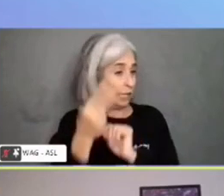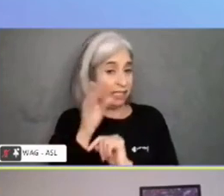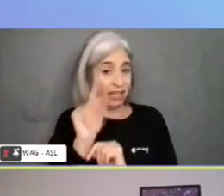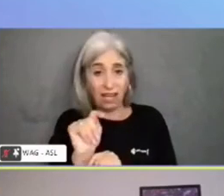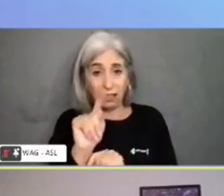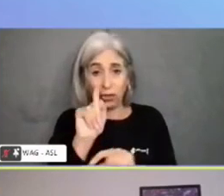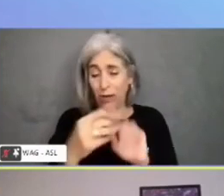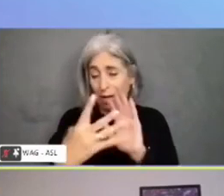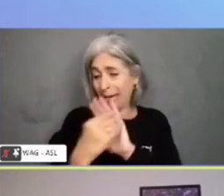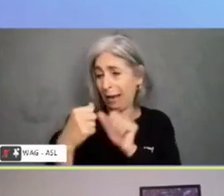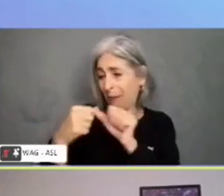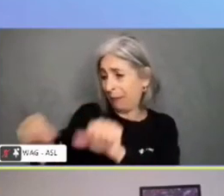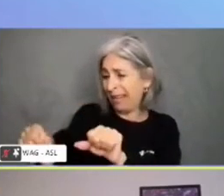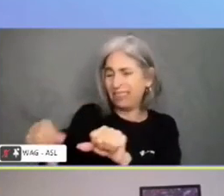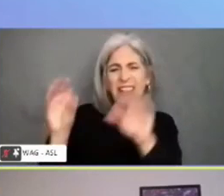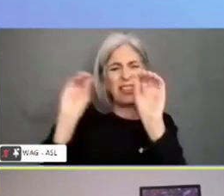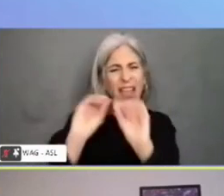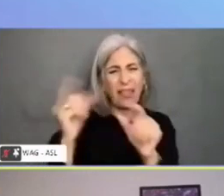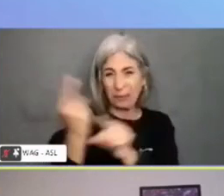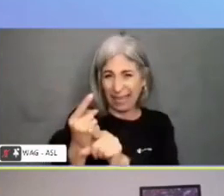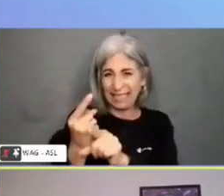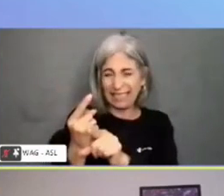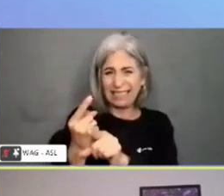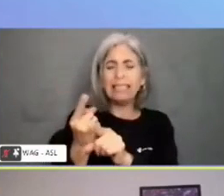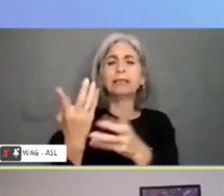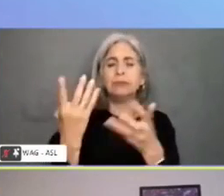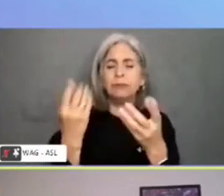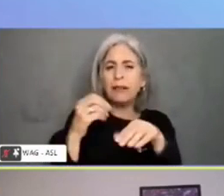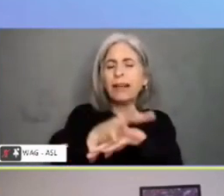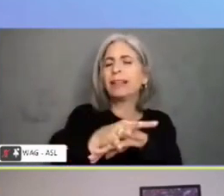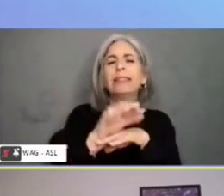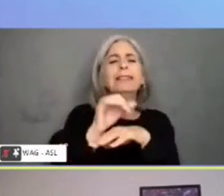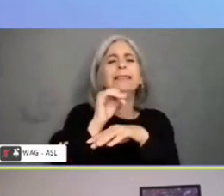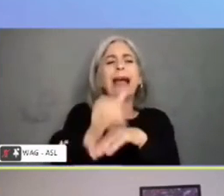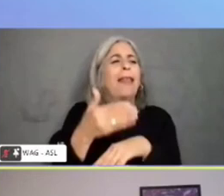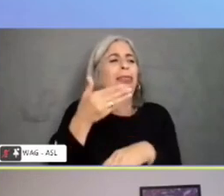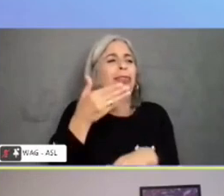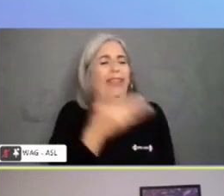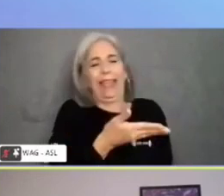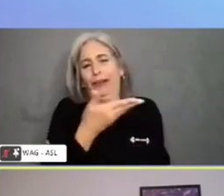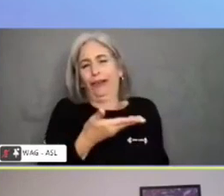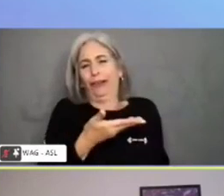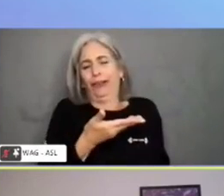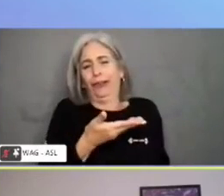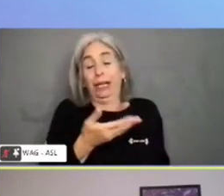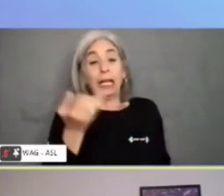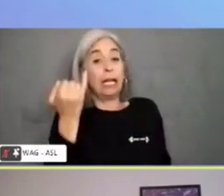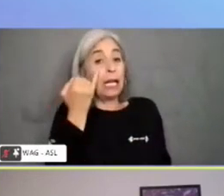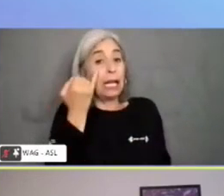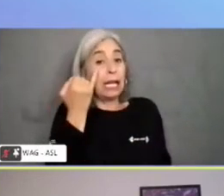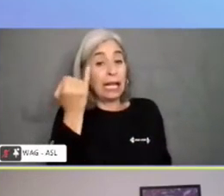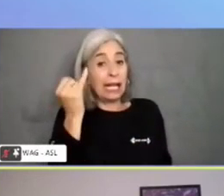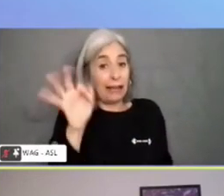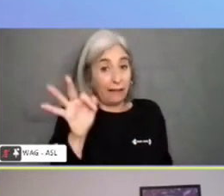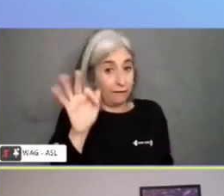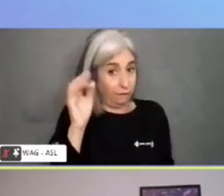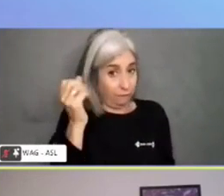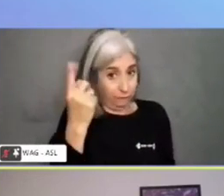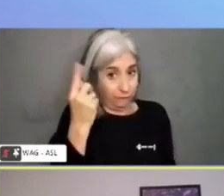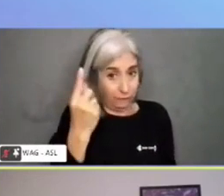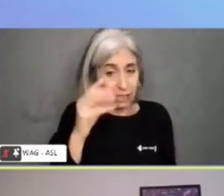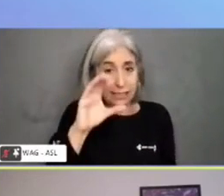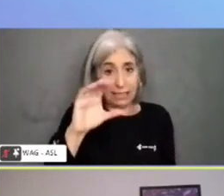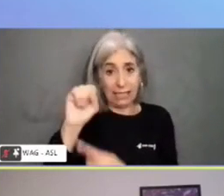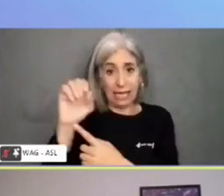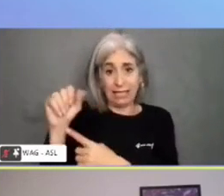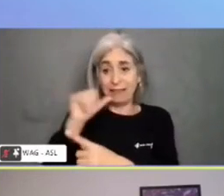copy paste it, nothing, right? It effectively does not exist. Now, if CSS didn't